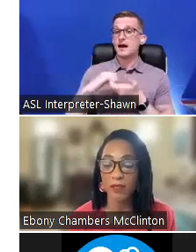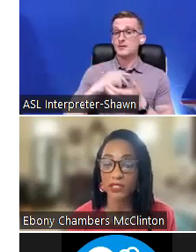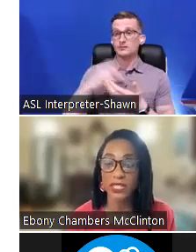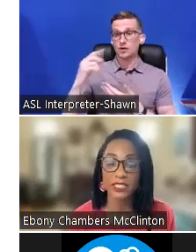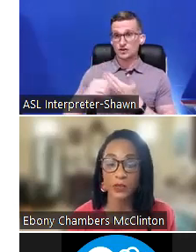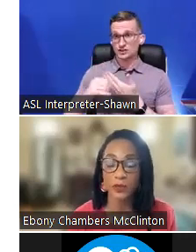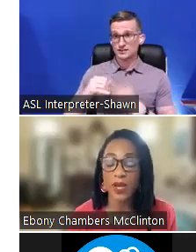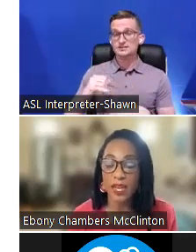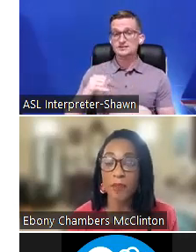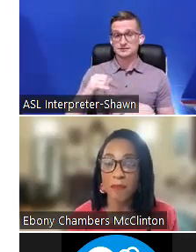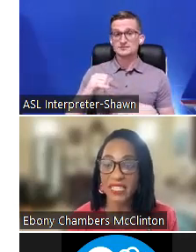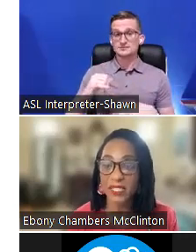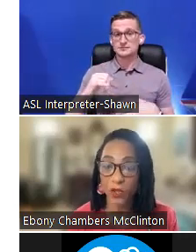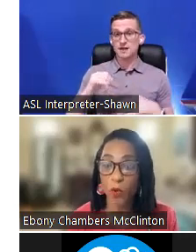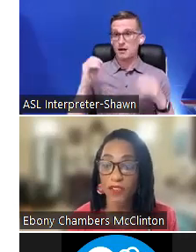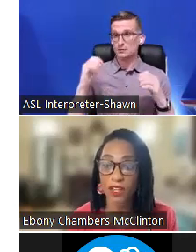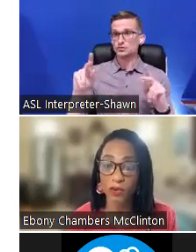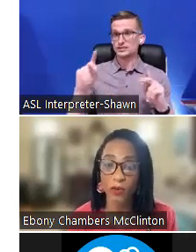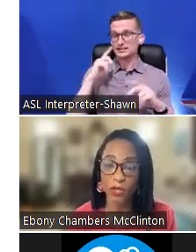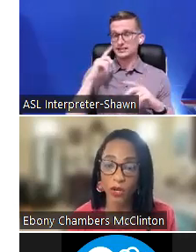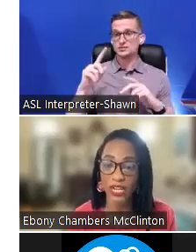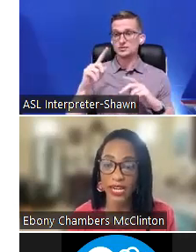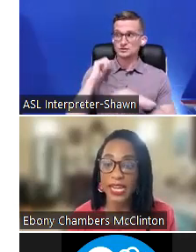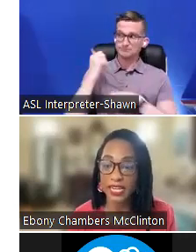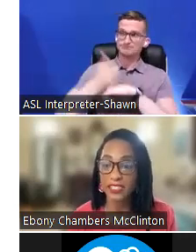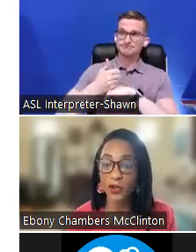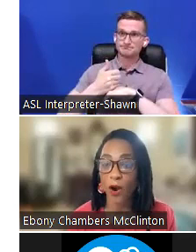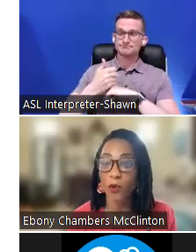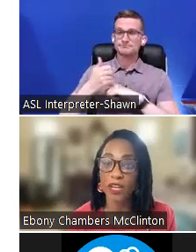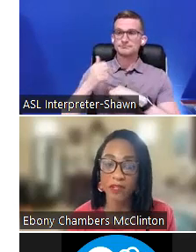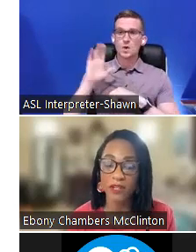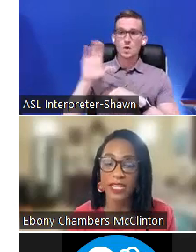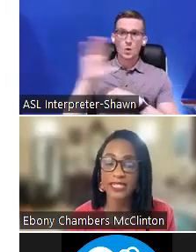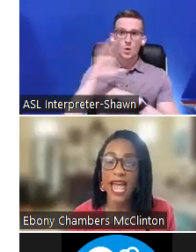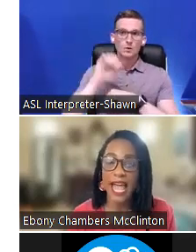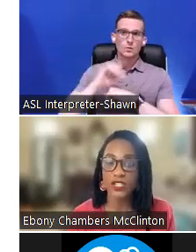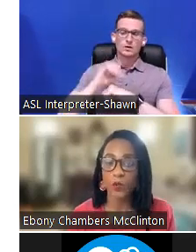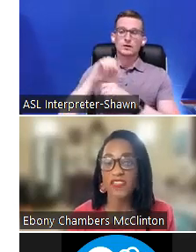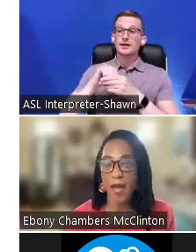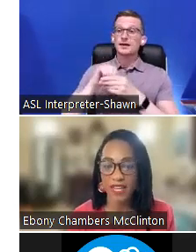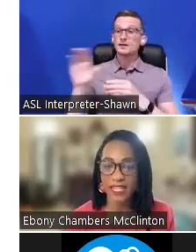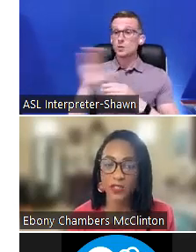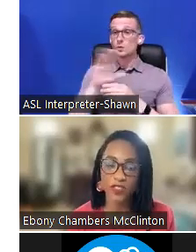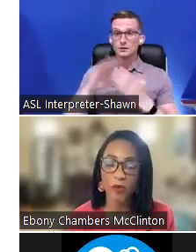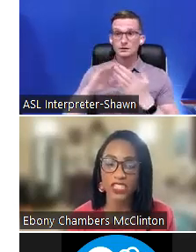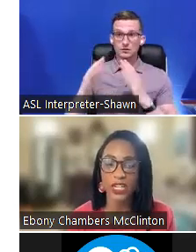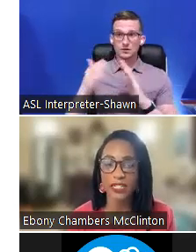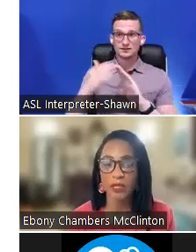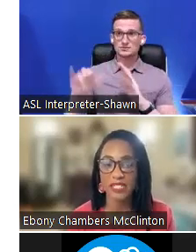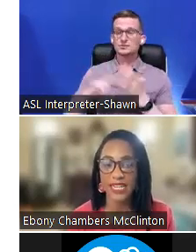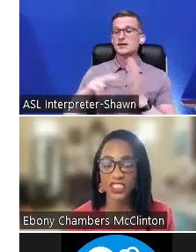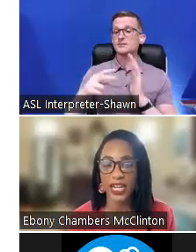an opportunity to implement the work that you're learning in your own communities. And so with that means that's where the